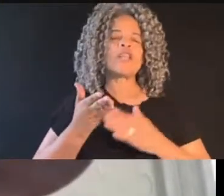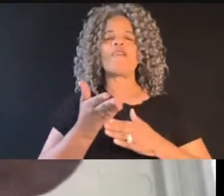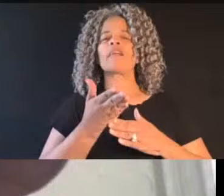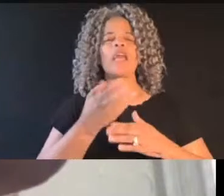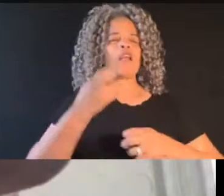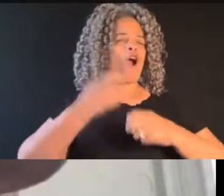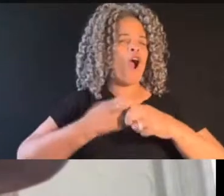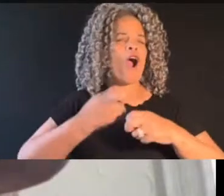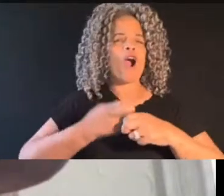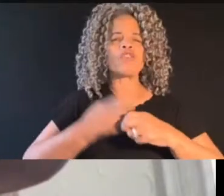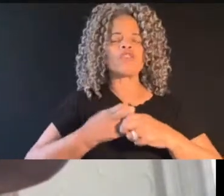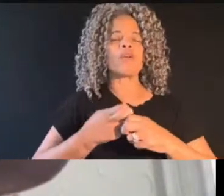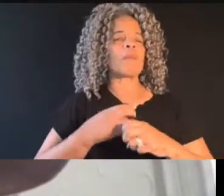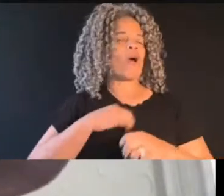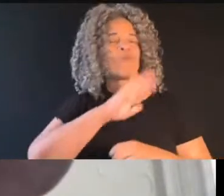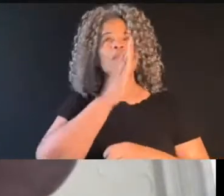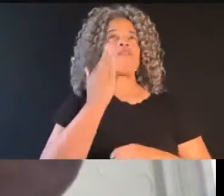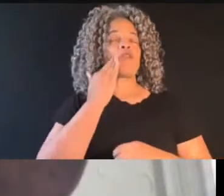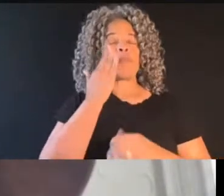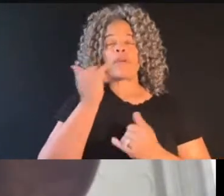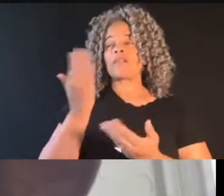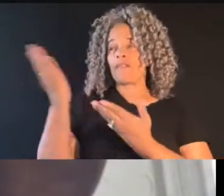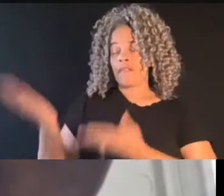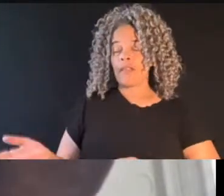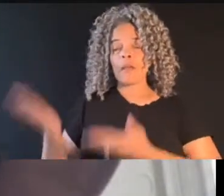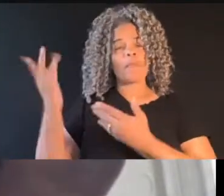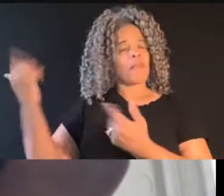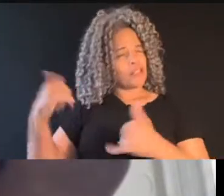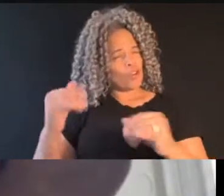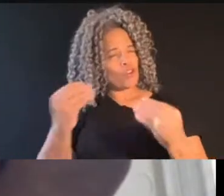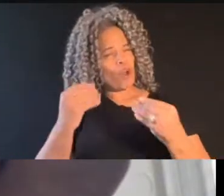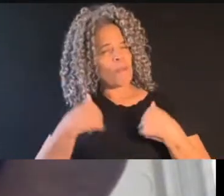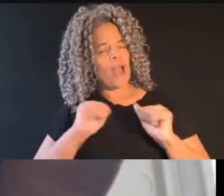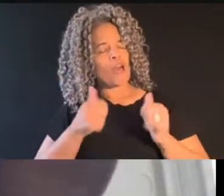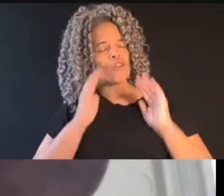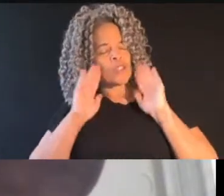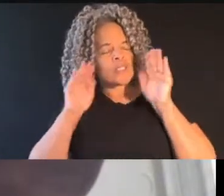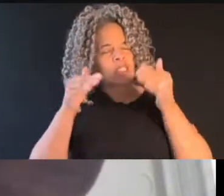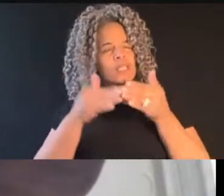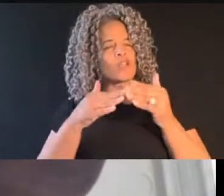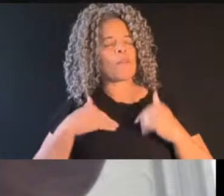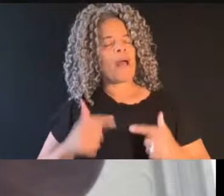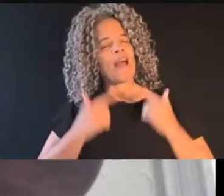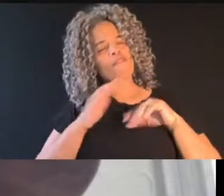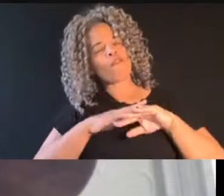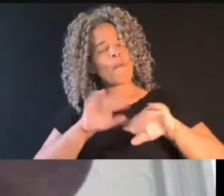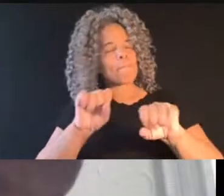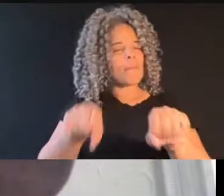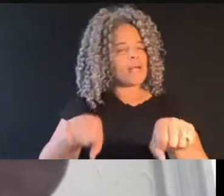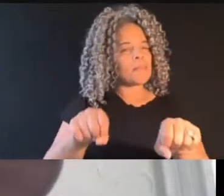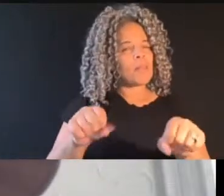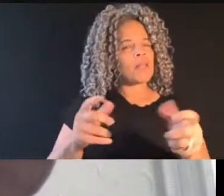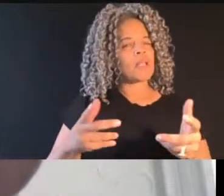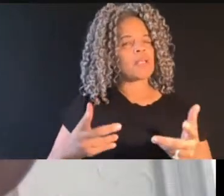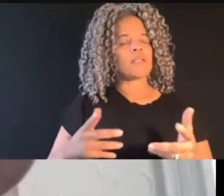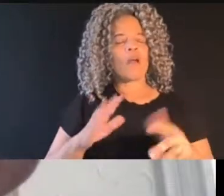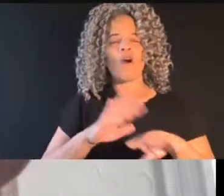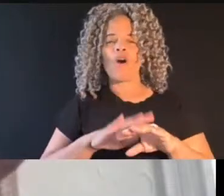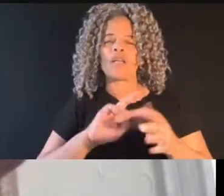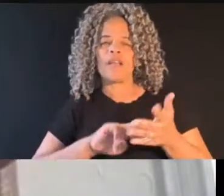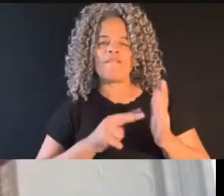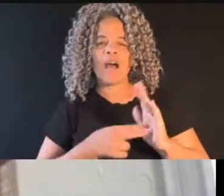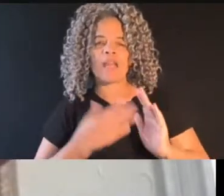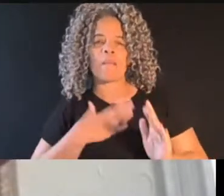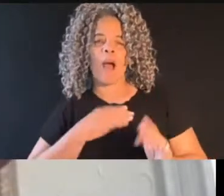know, thanks to them, they still taught me how to center my life on possibility, on defining my